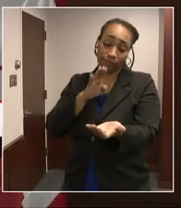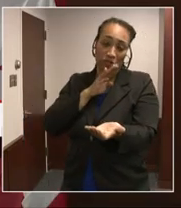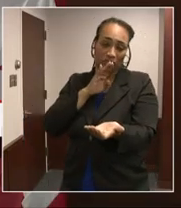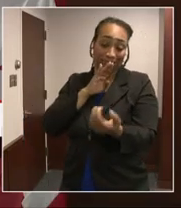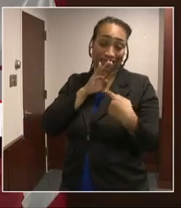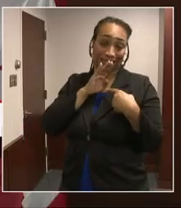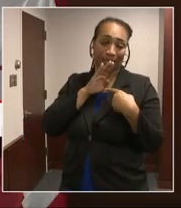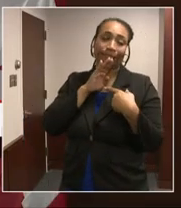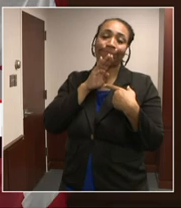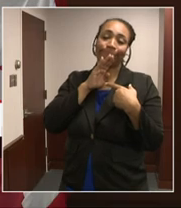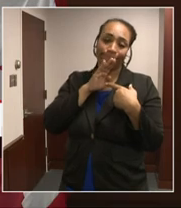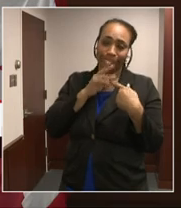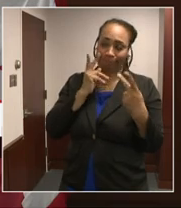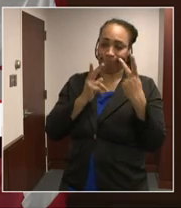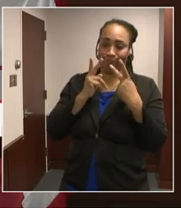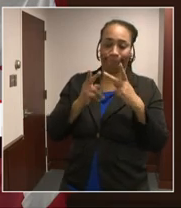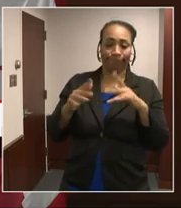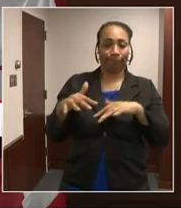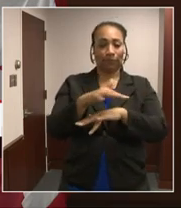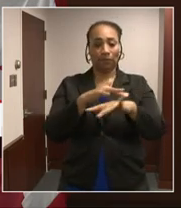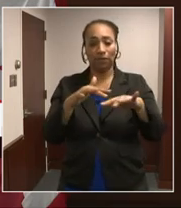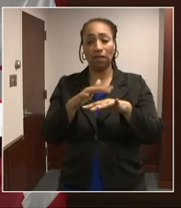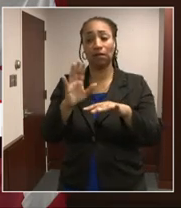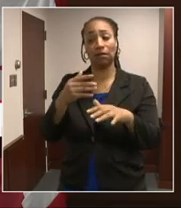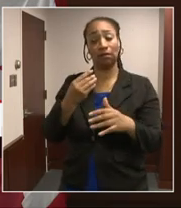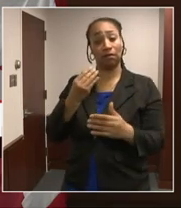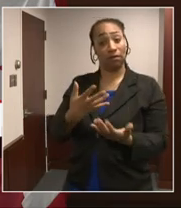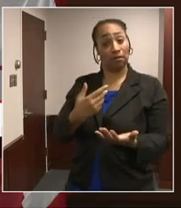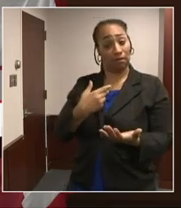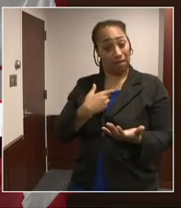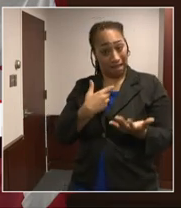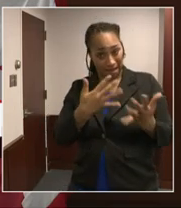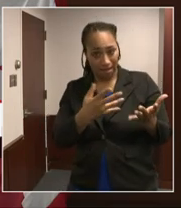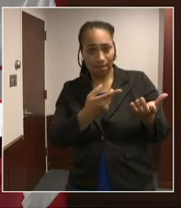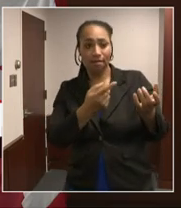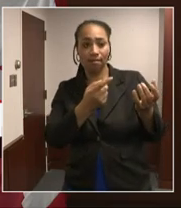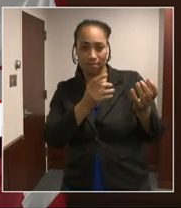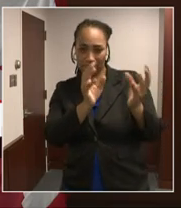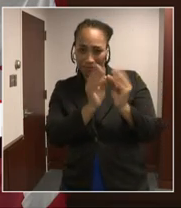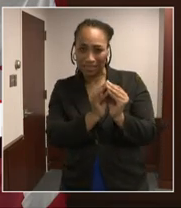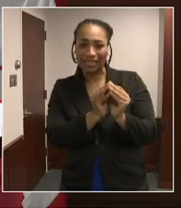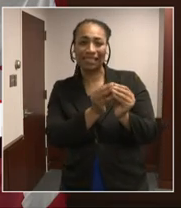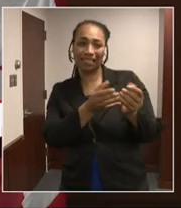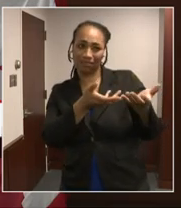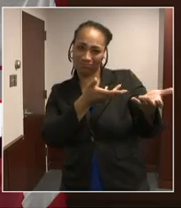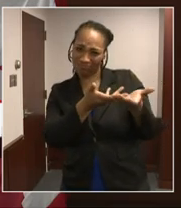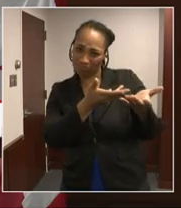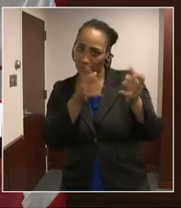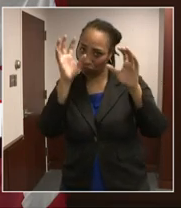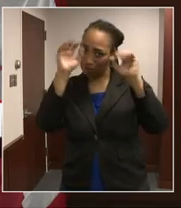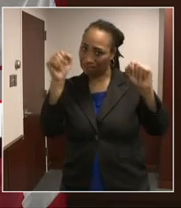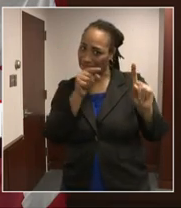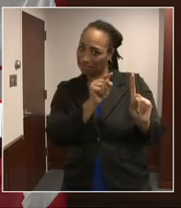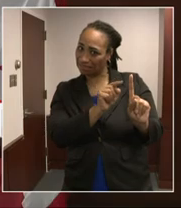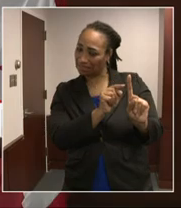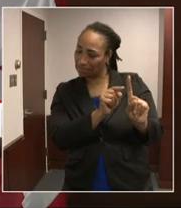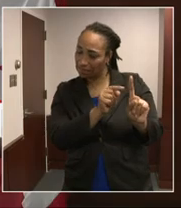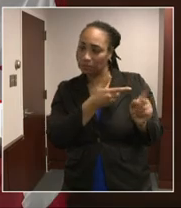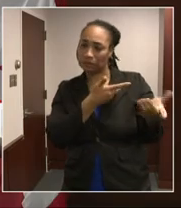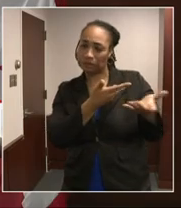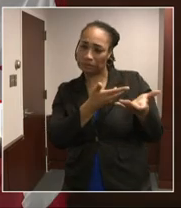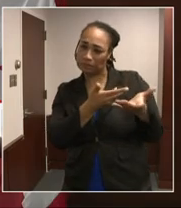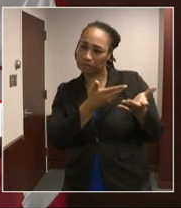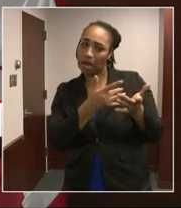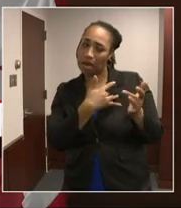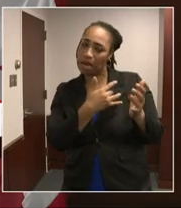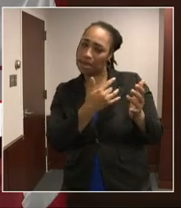meeting with the president, and one thing I wanted to emphasize to him. President Trump left D.C. at the end of his